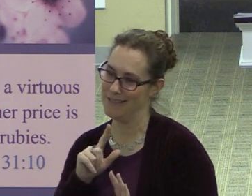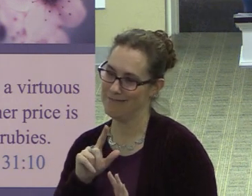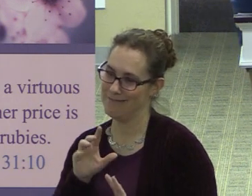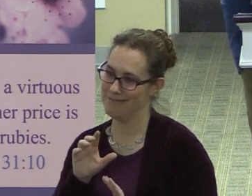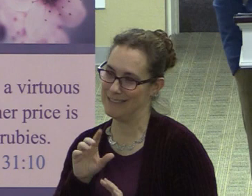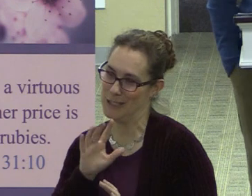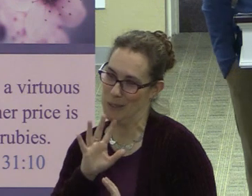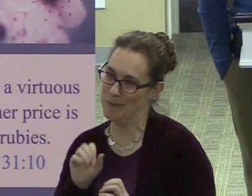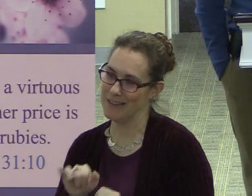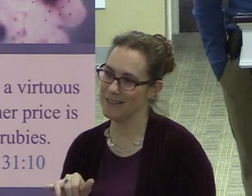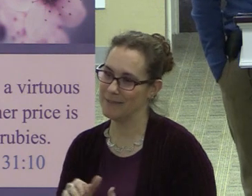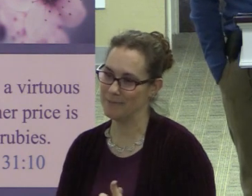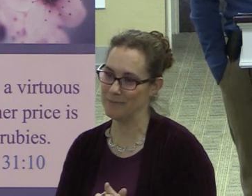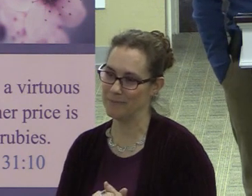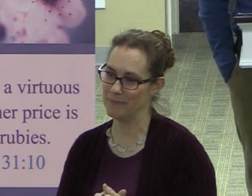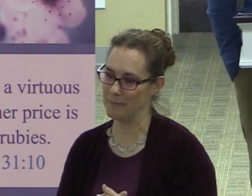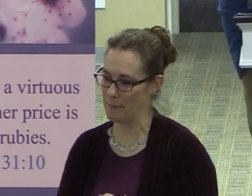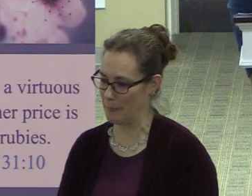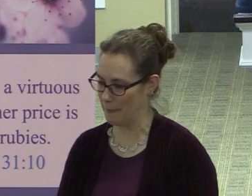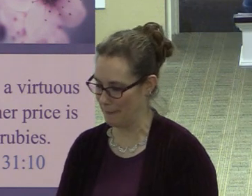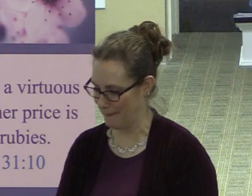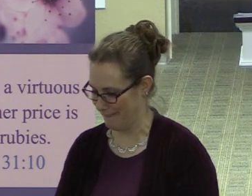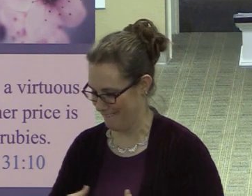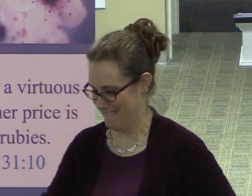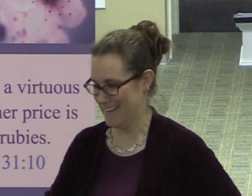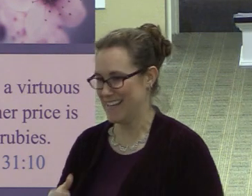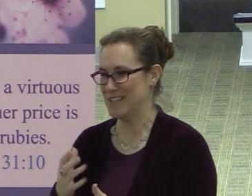so we'll see. We'll see.